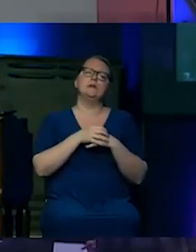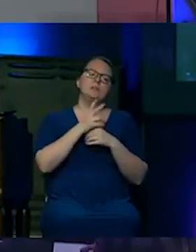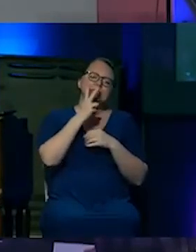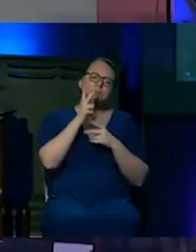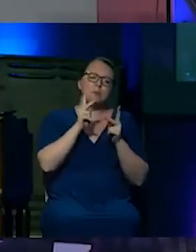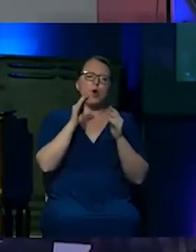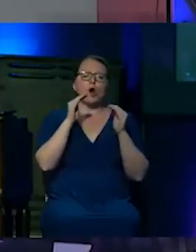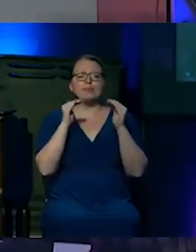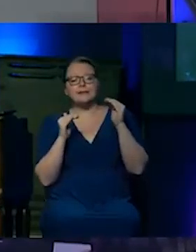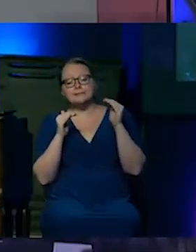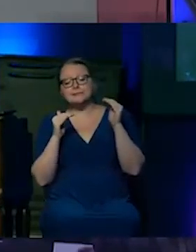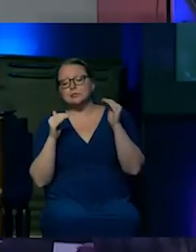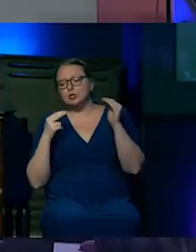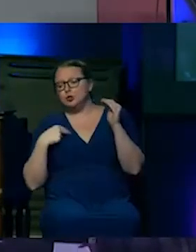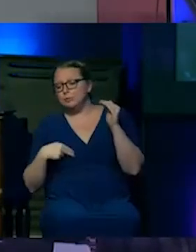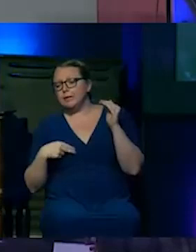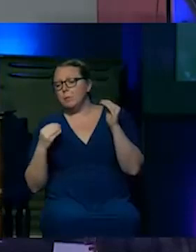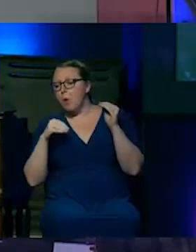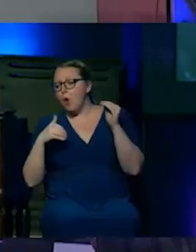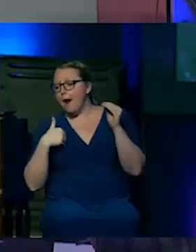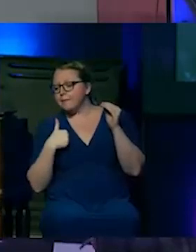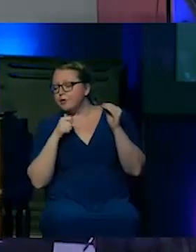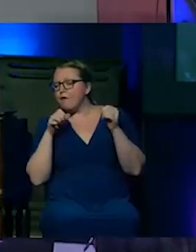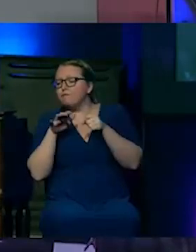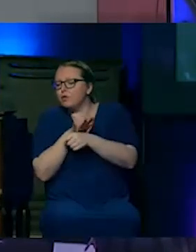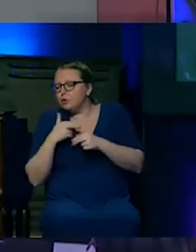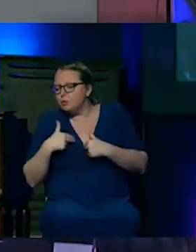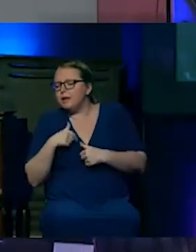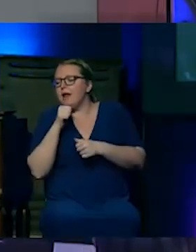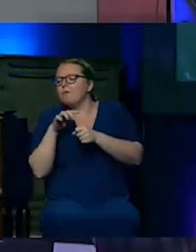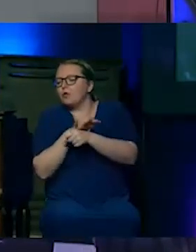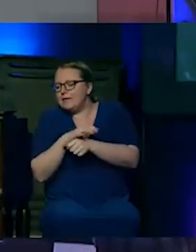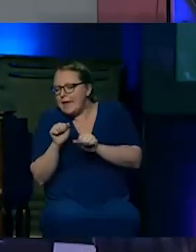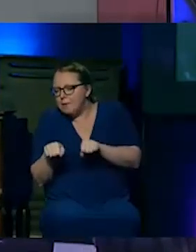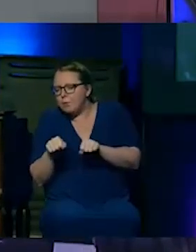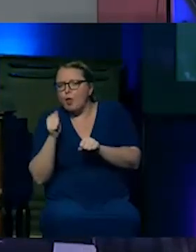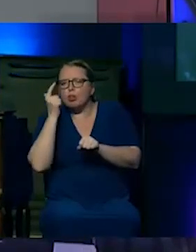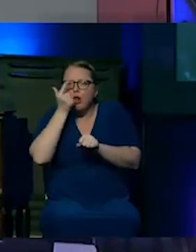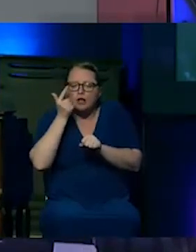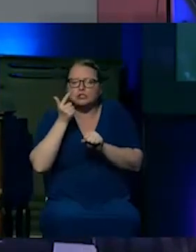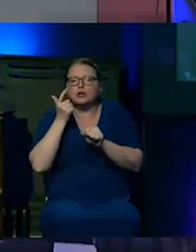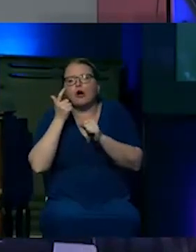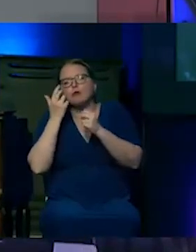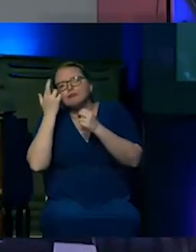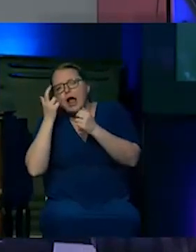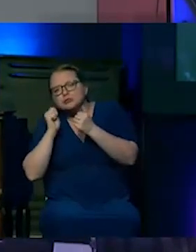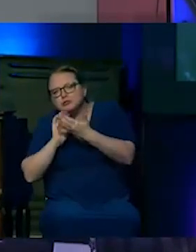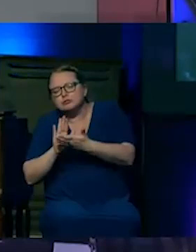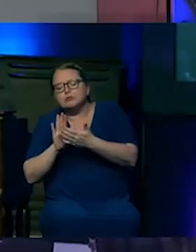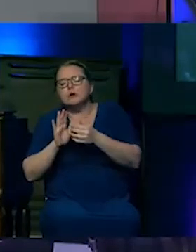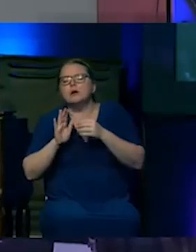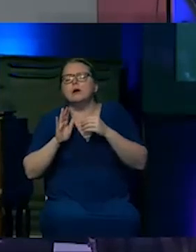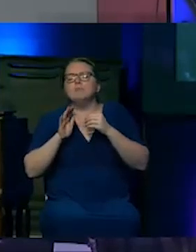seen as less human or animalistic. They're not fully human, fully capable of you know, logic or rationality.